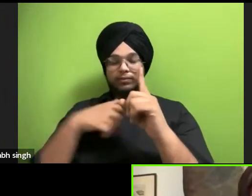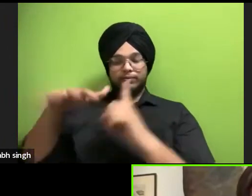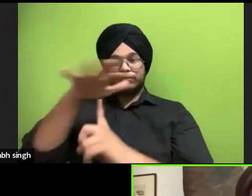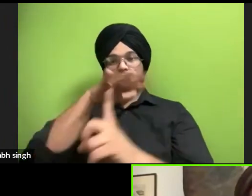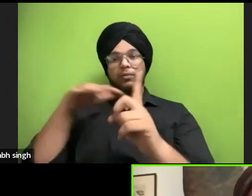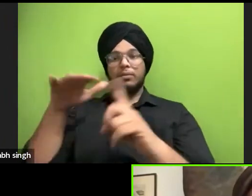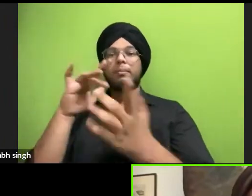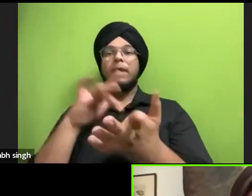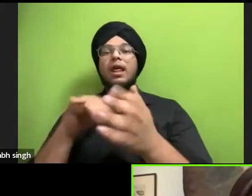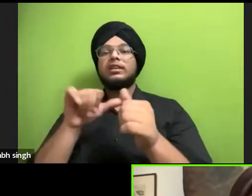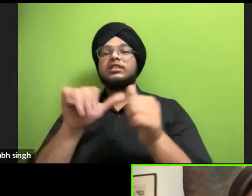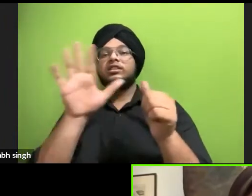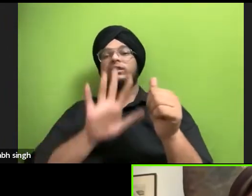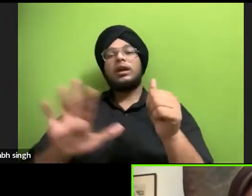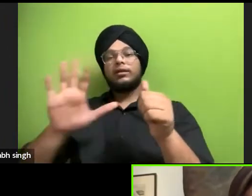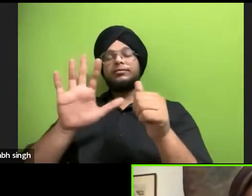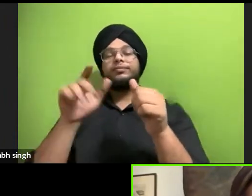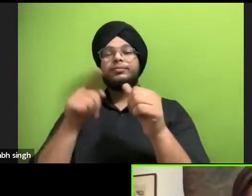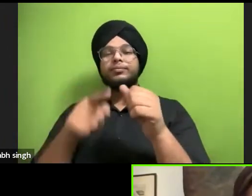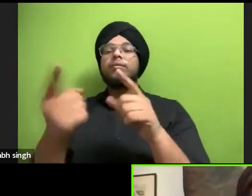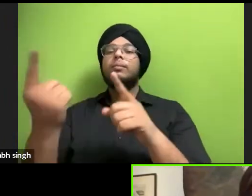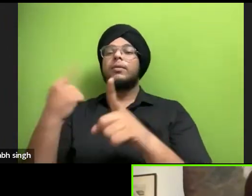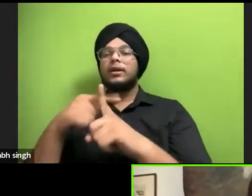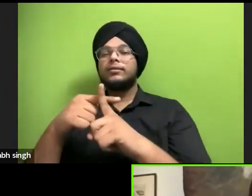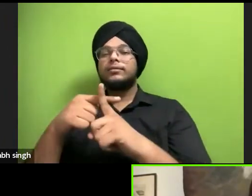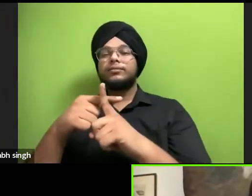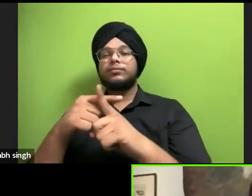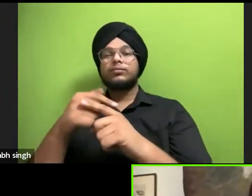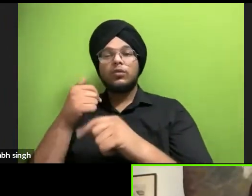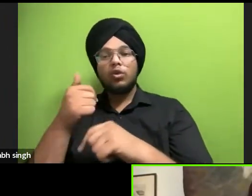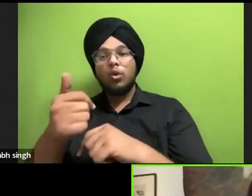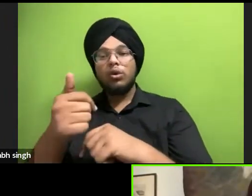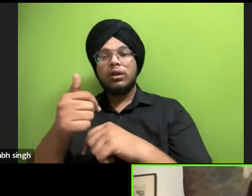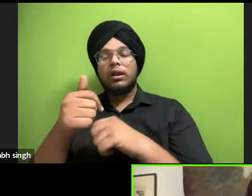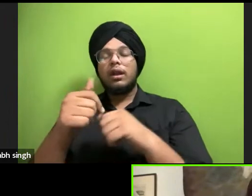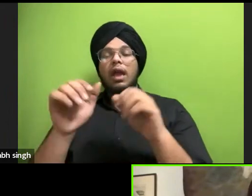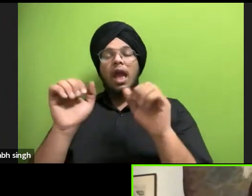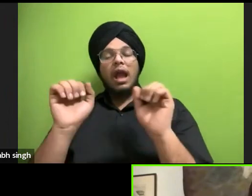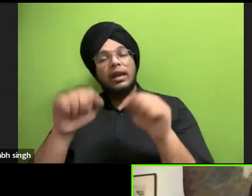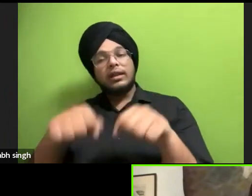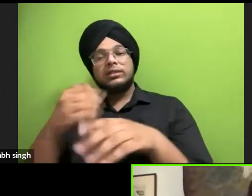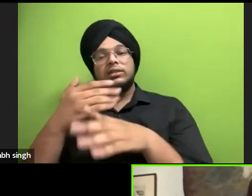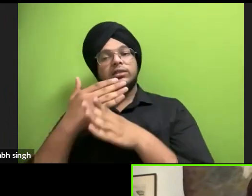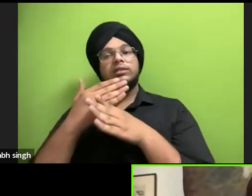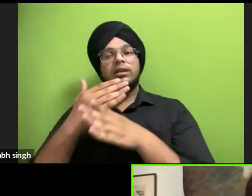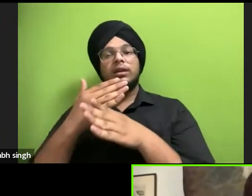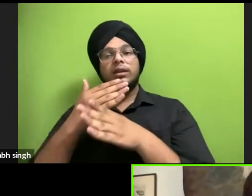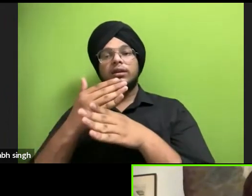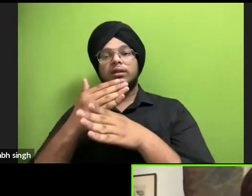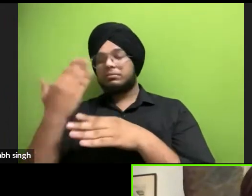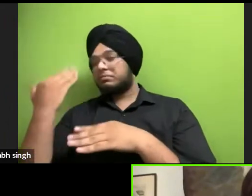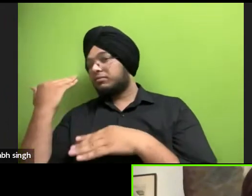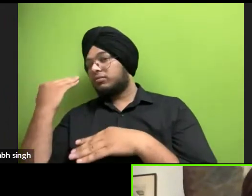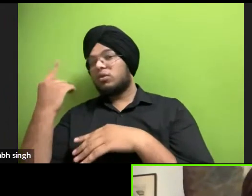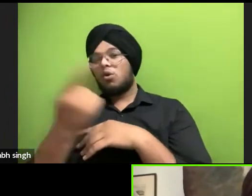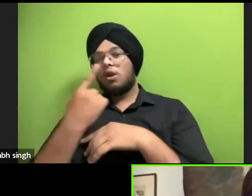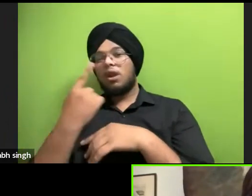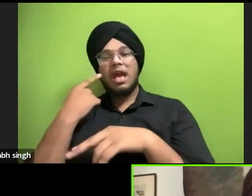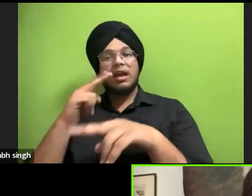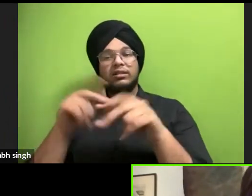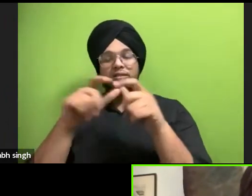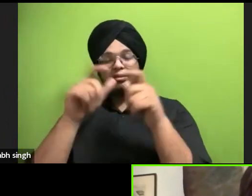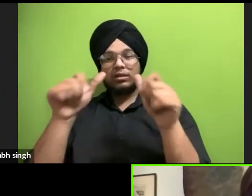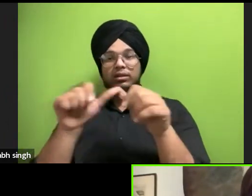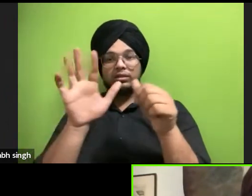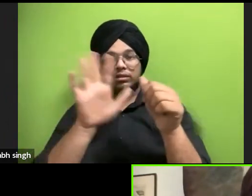in Asia. It's also really good to be able to share that this is the only institution in Asia that